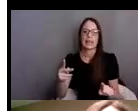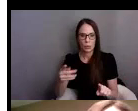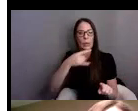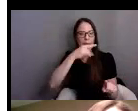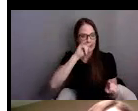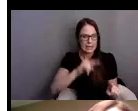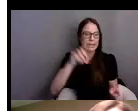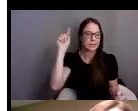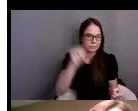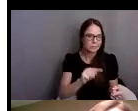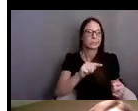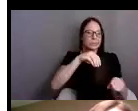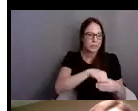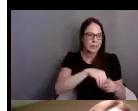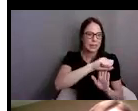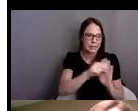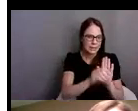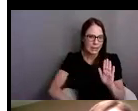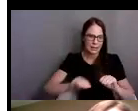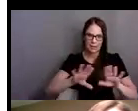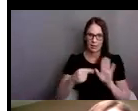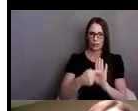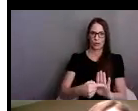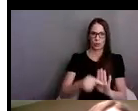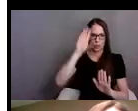shown in the data we are seeing. Next slide.